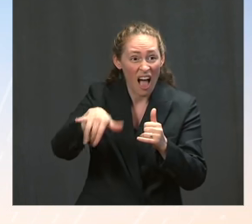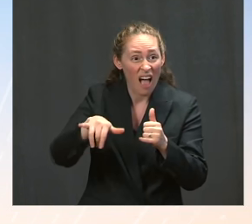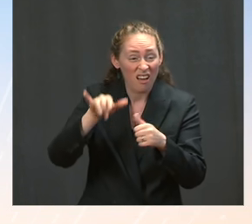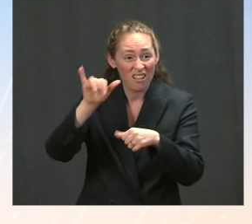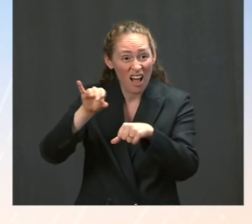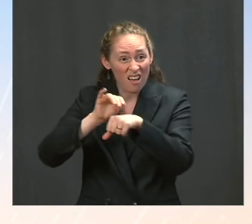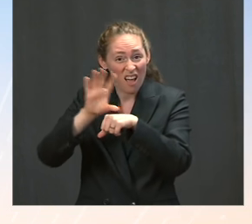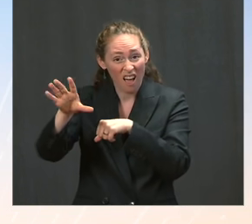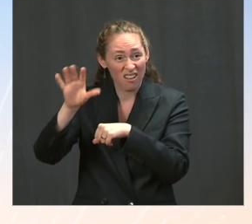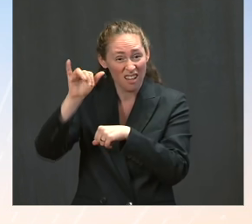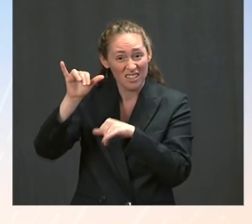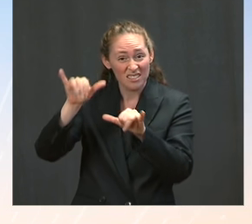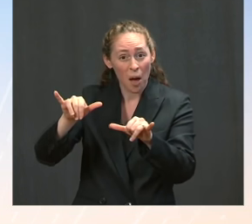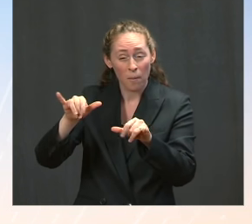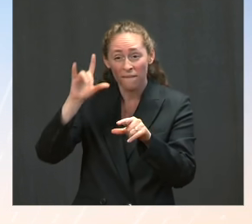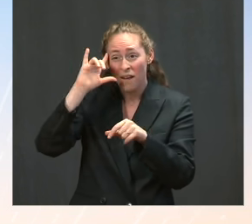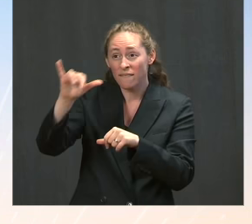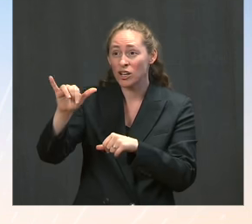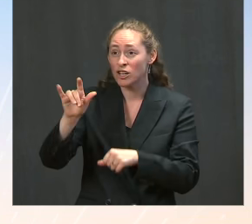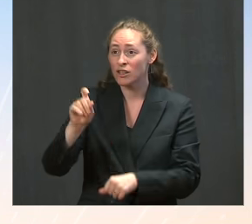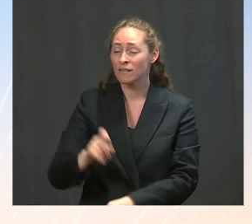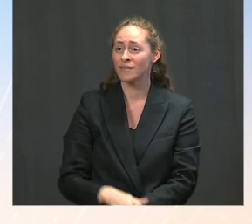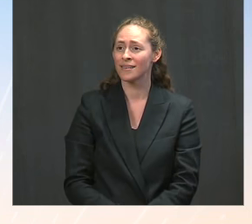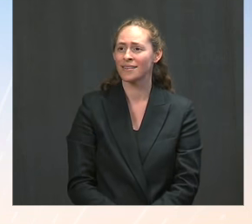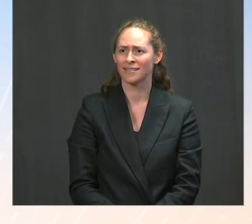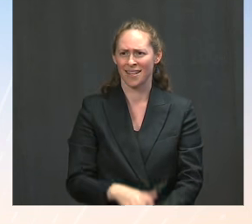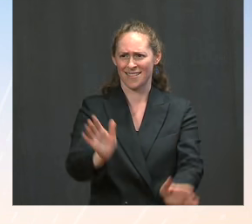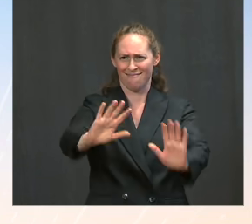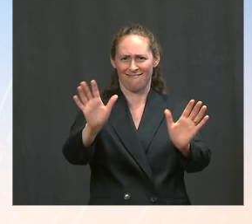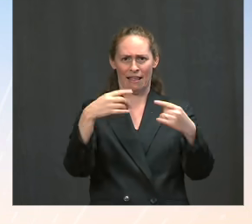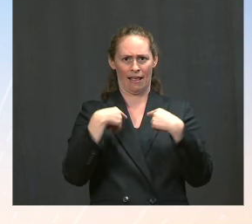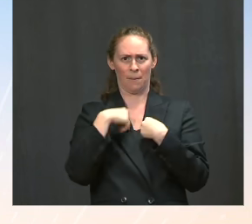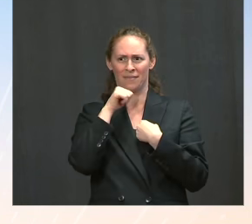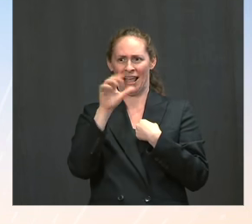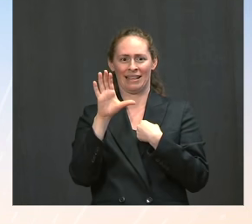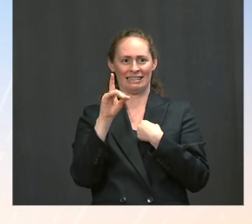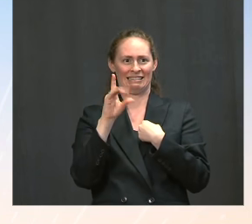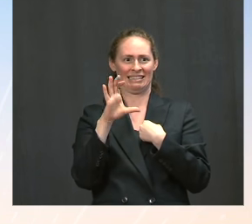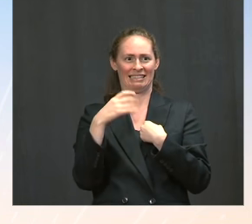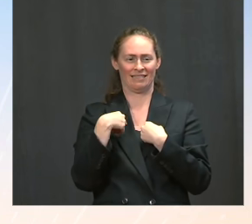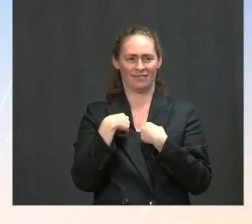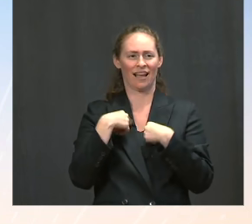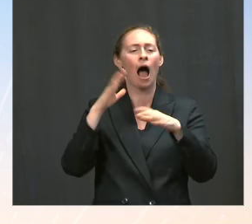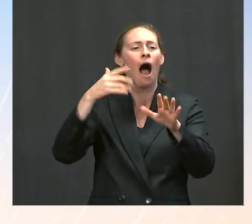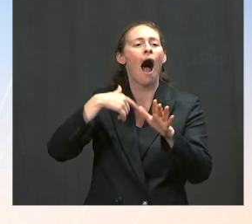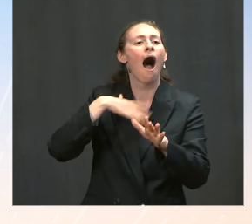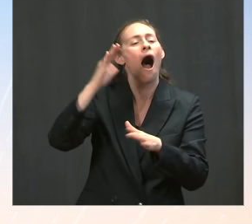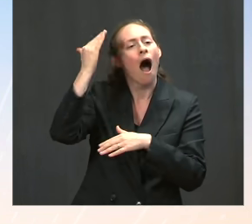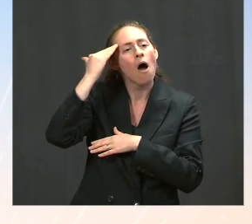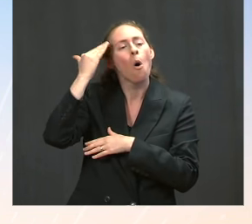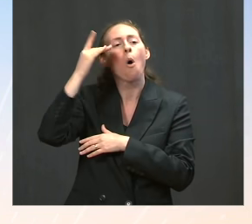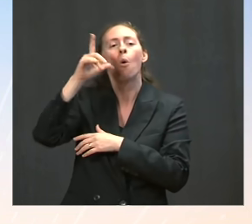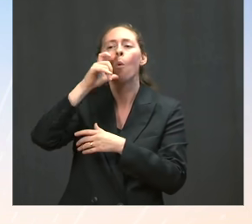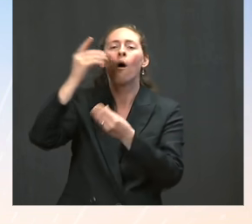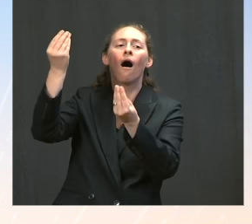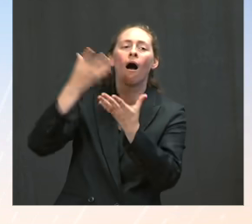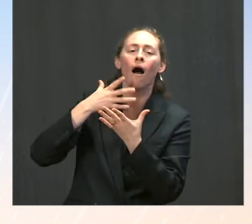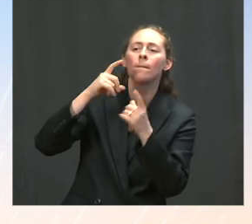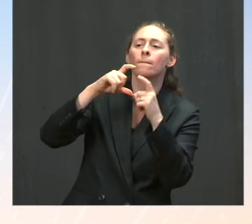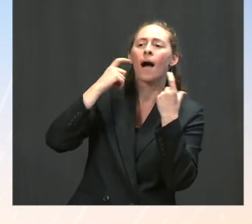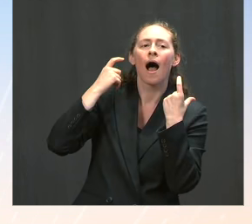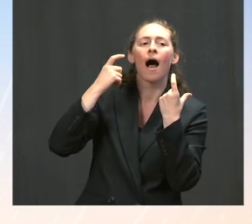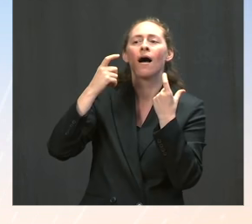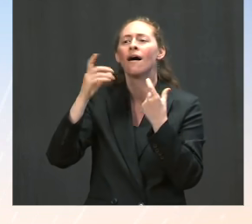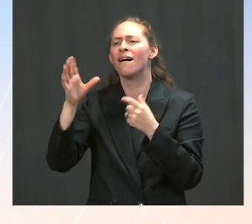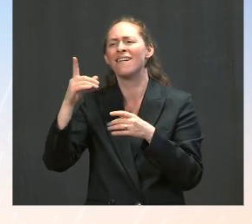CDC director. I understand, but people don't care who tells them to wear a mask. They should care. If it's the White House, shouldn't they care if it's a doctor, a